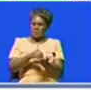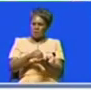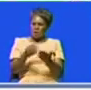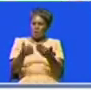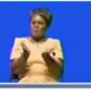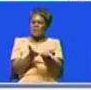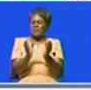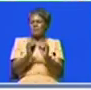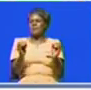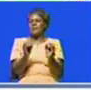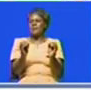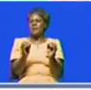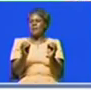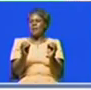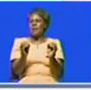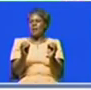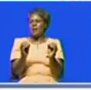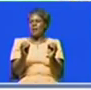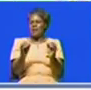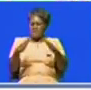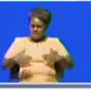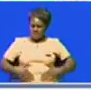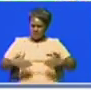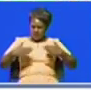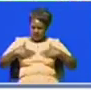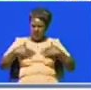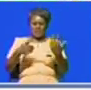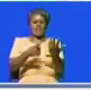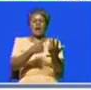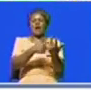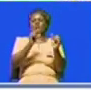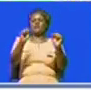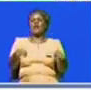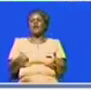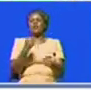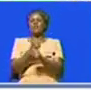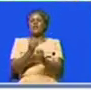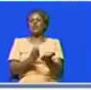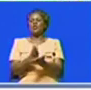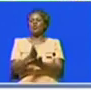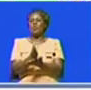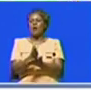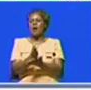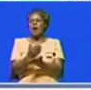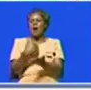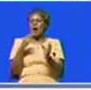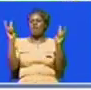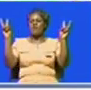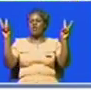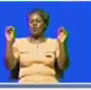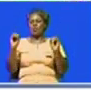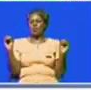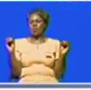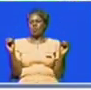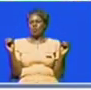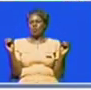opening servers. Now here we are saying let us even physically count those votes. We can do that to make sure that we do not have an issue as far as should we